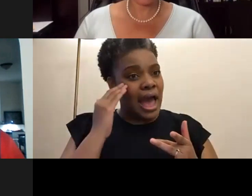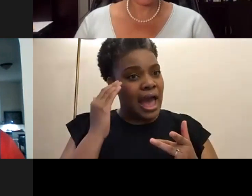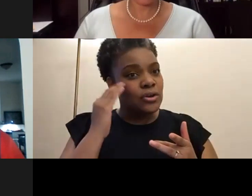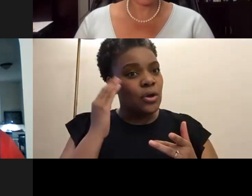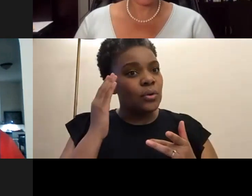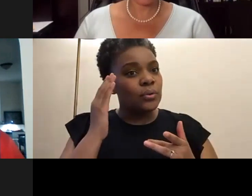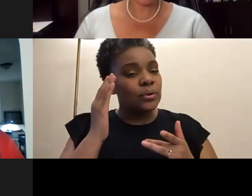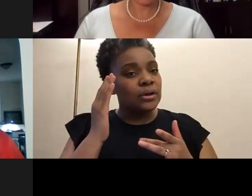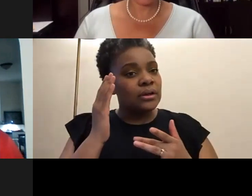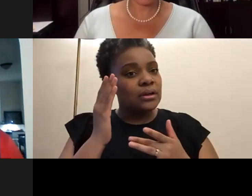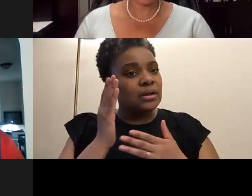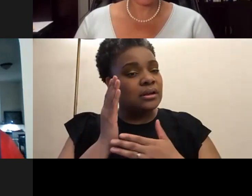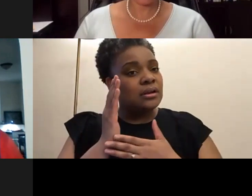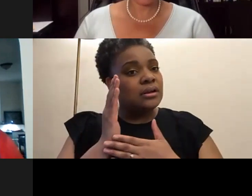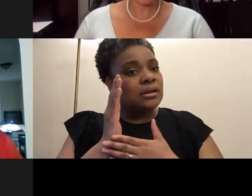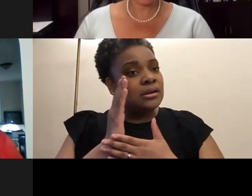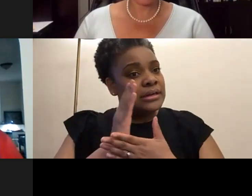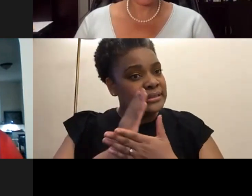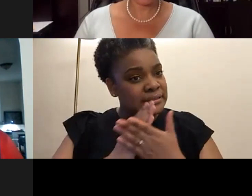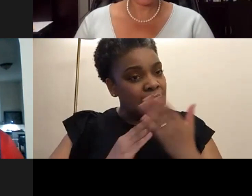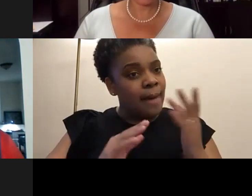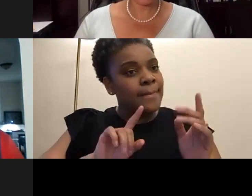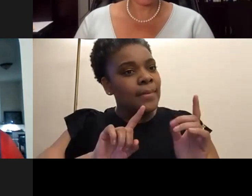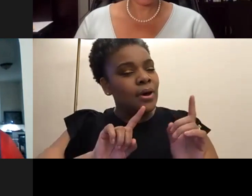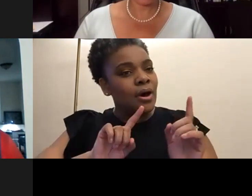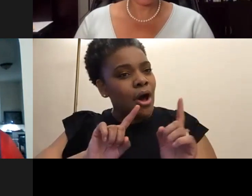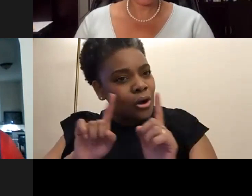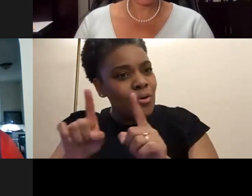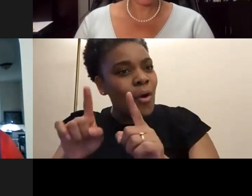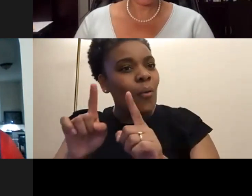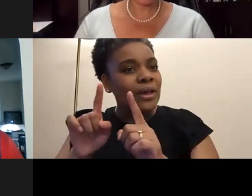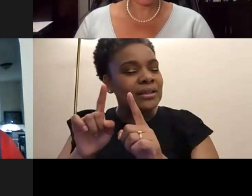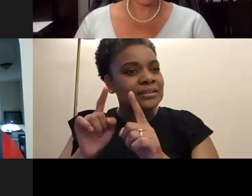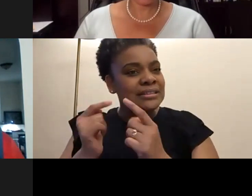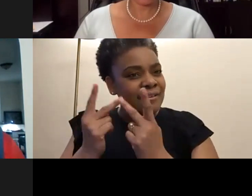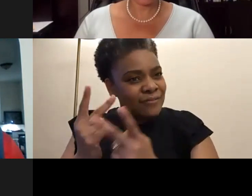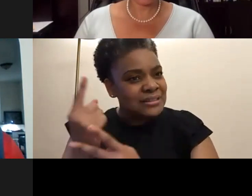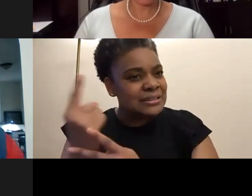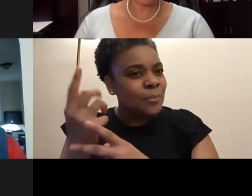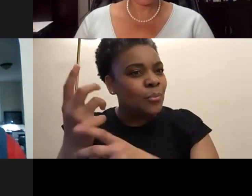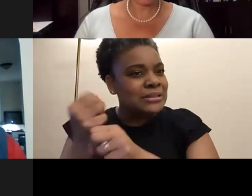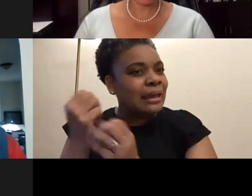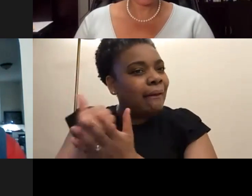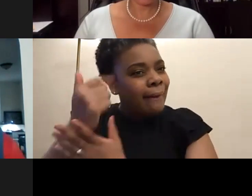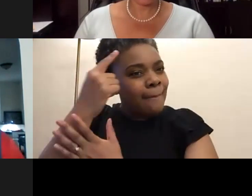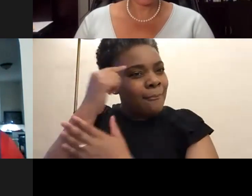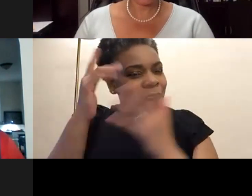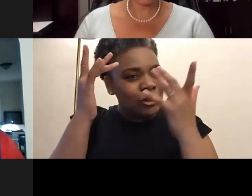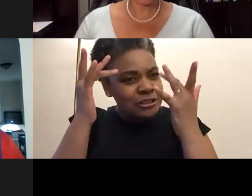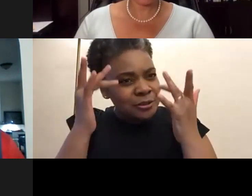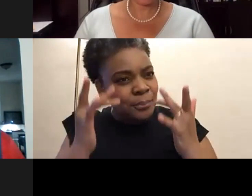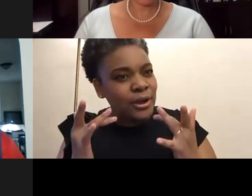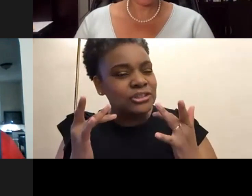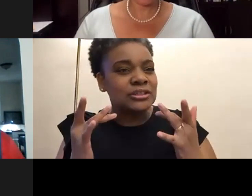are actually seeing someone for depression. Um, some of it varies. It lasts